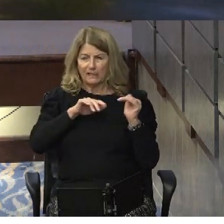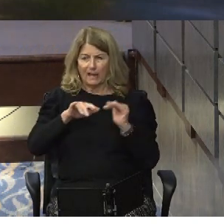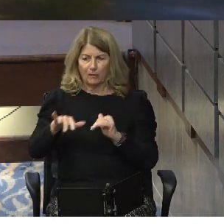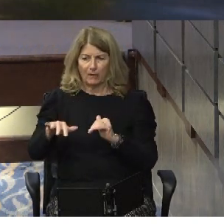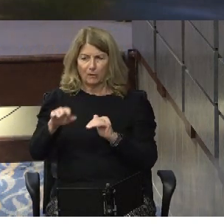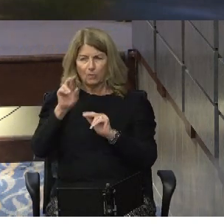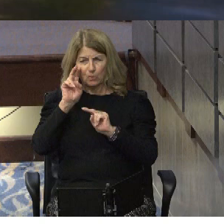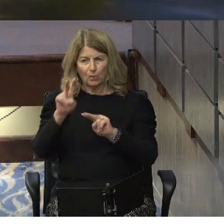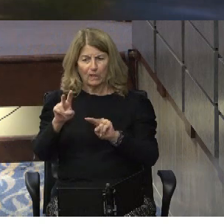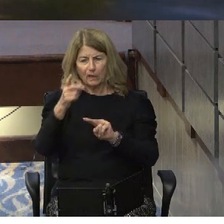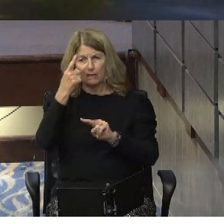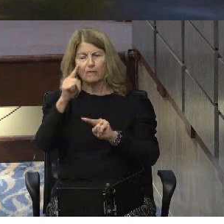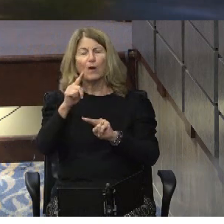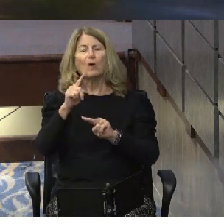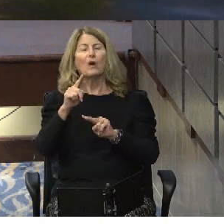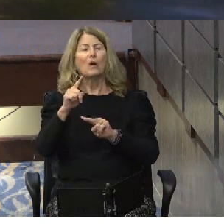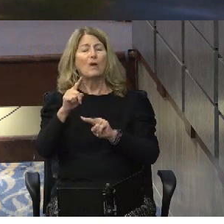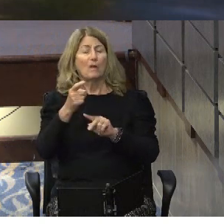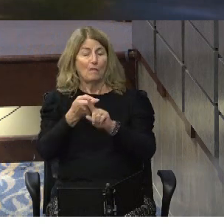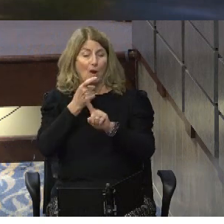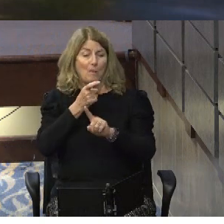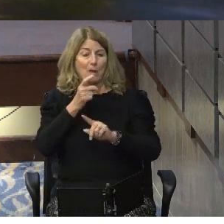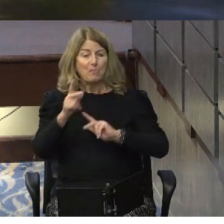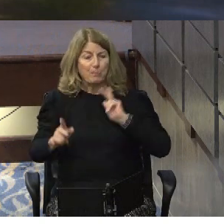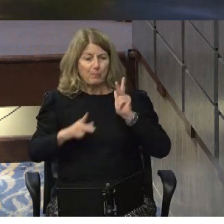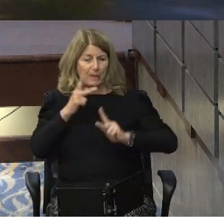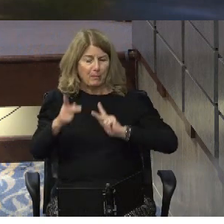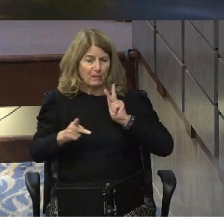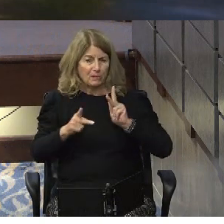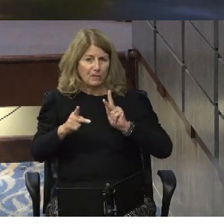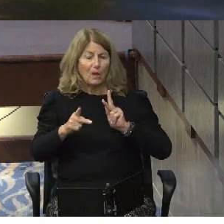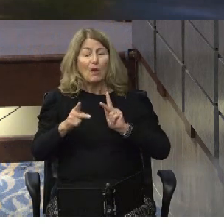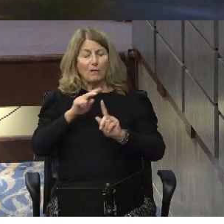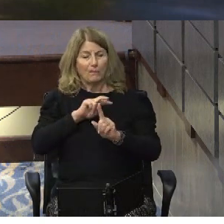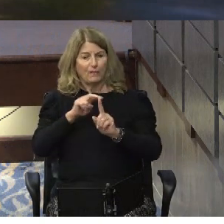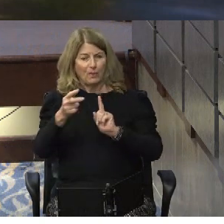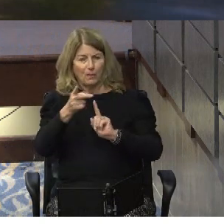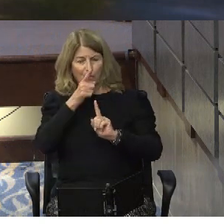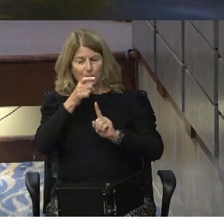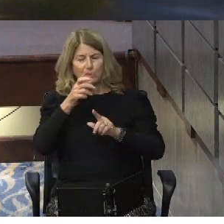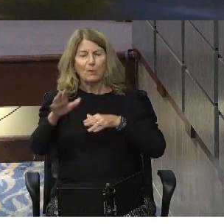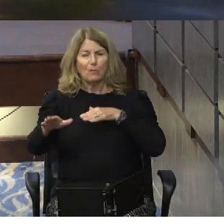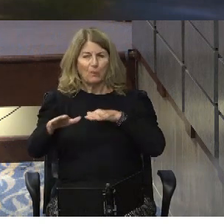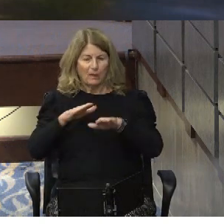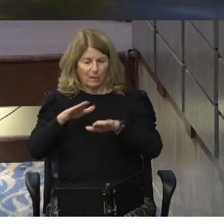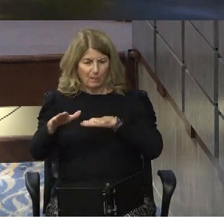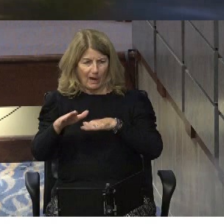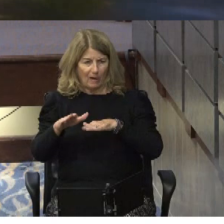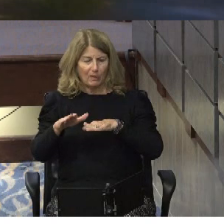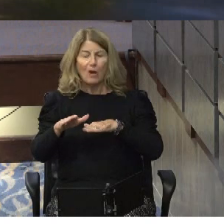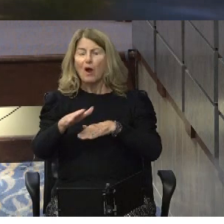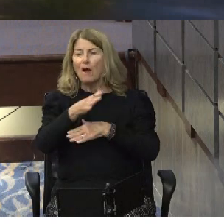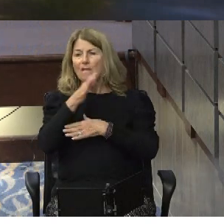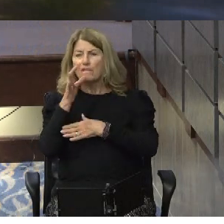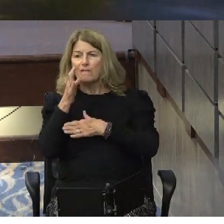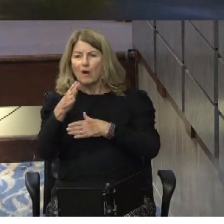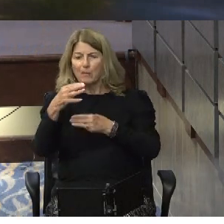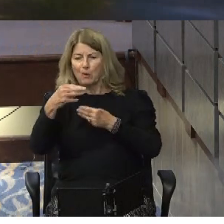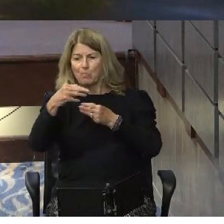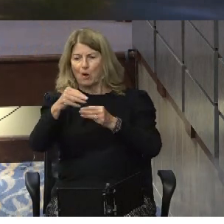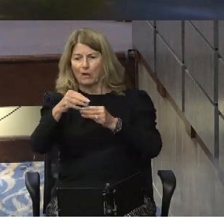pedestrian view. At this point, the farmer's market is just kind of off to your right and behind a little